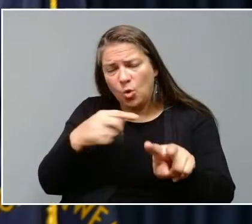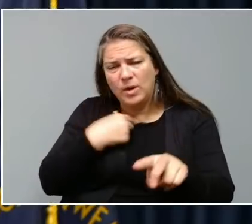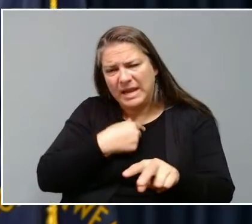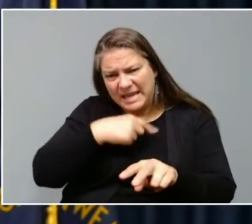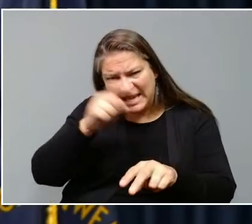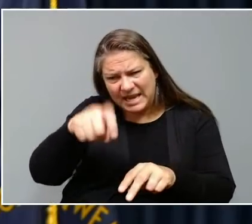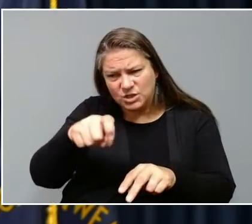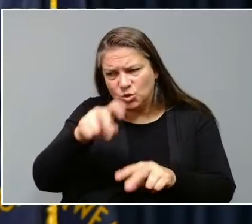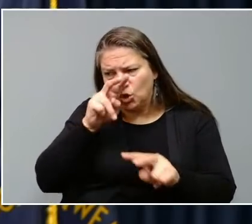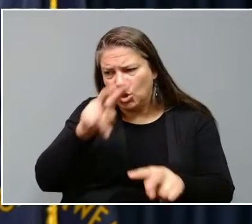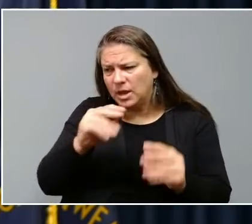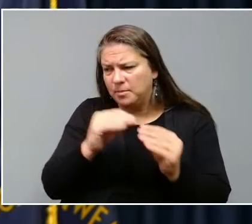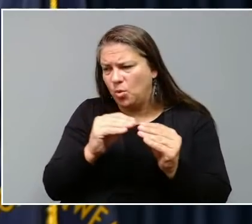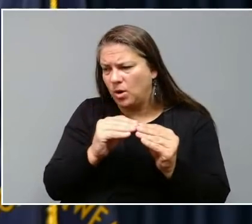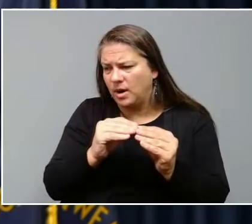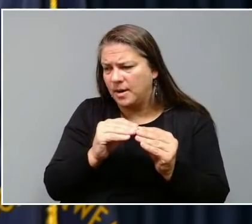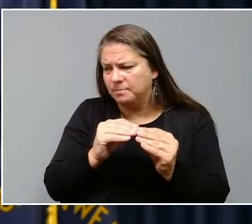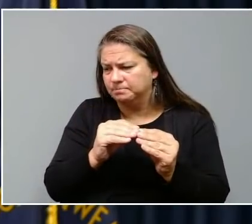more